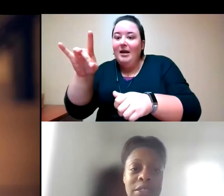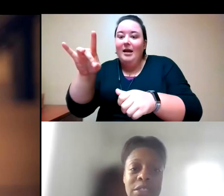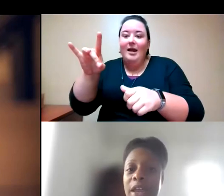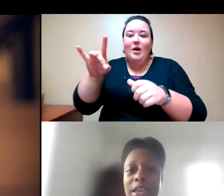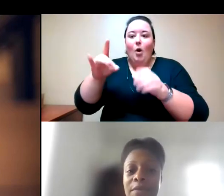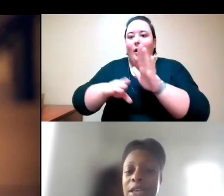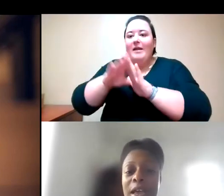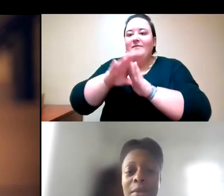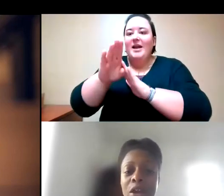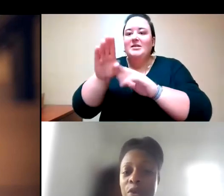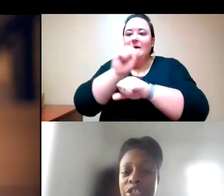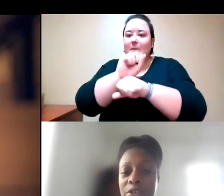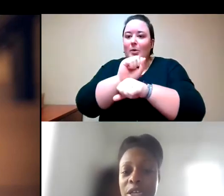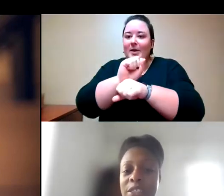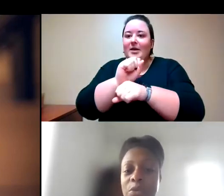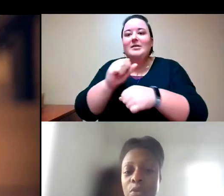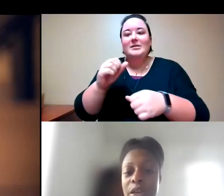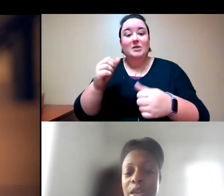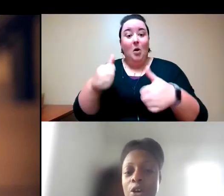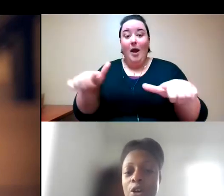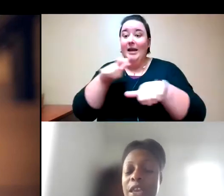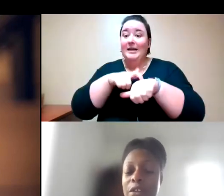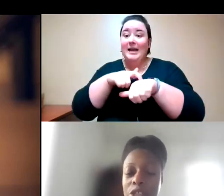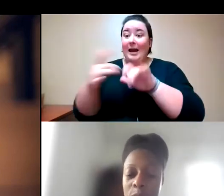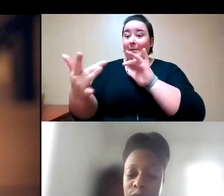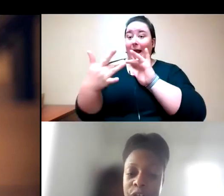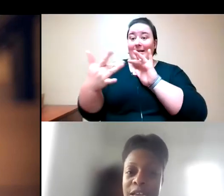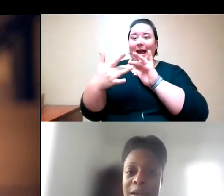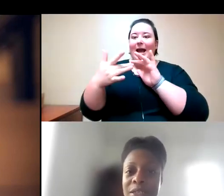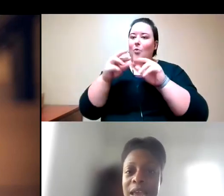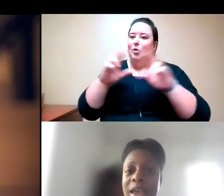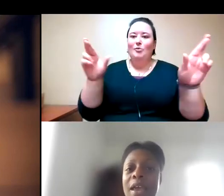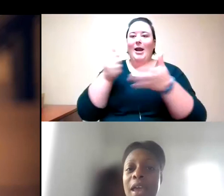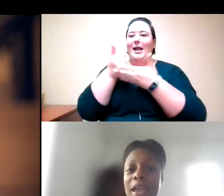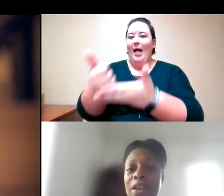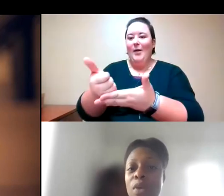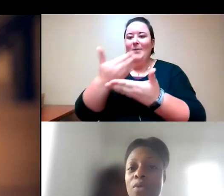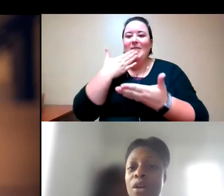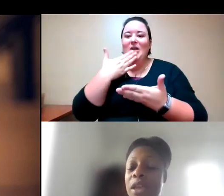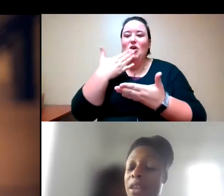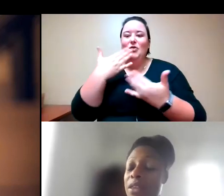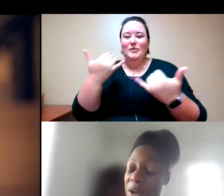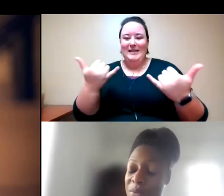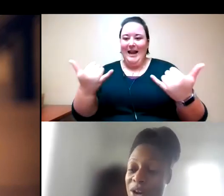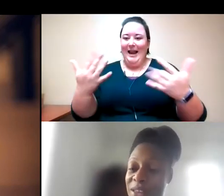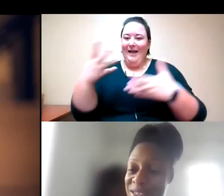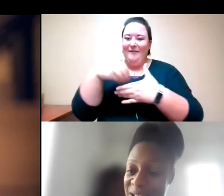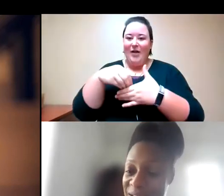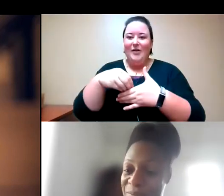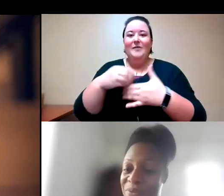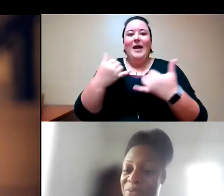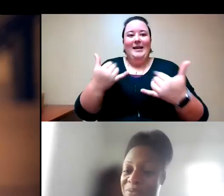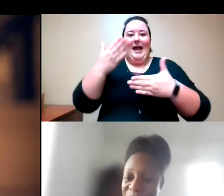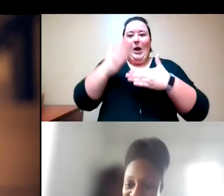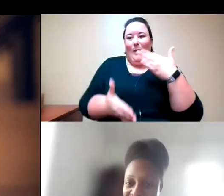employment. So at any given time, reach out to us and we're ready to help. Thank you so much for your time today. And we will end the webinar at this